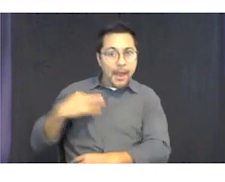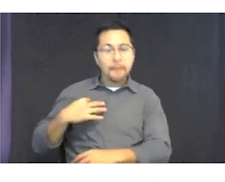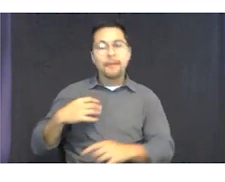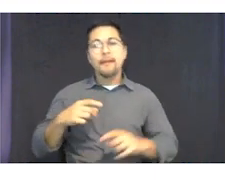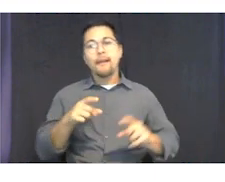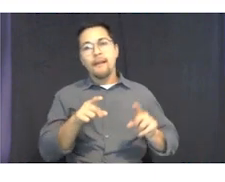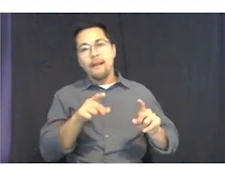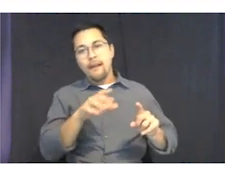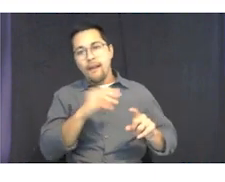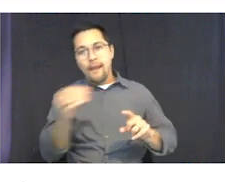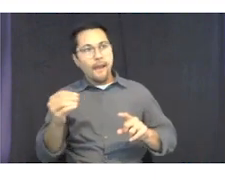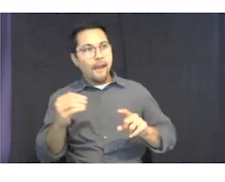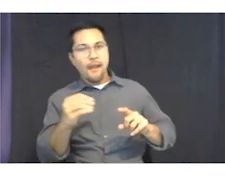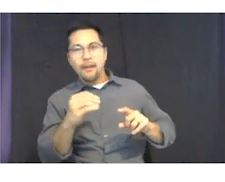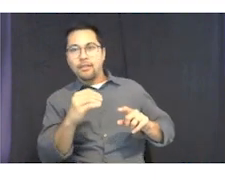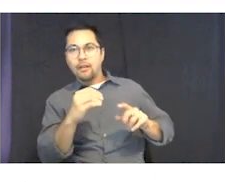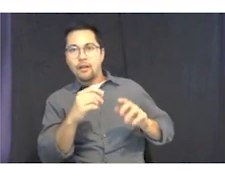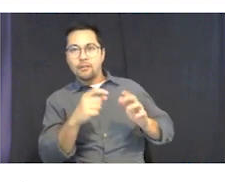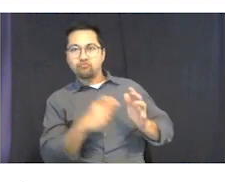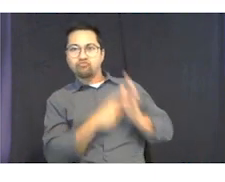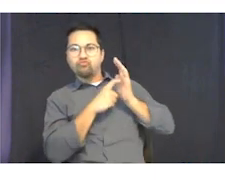inclusionary criteria.